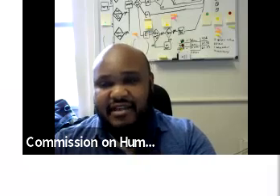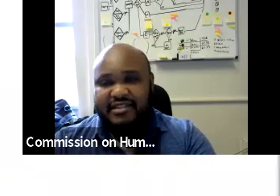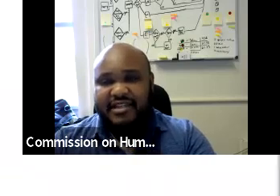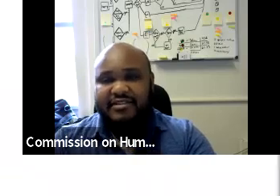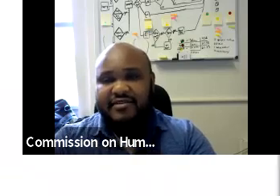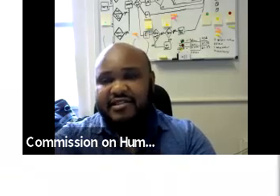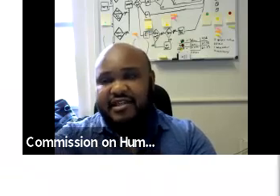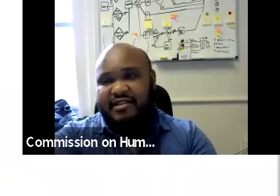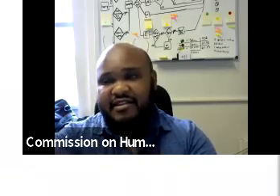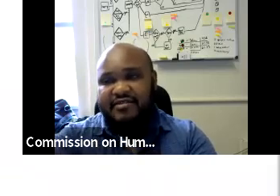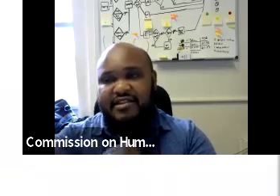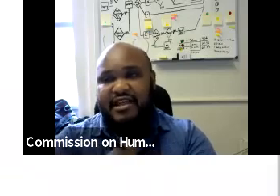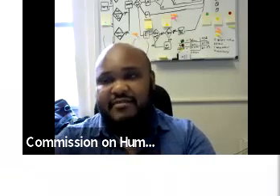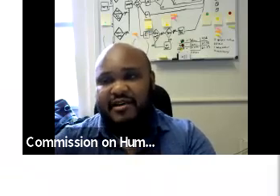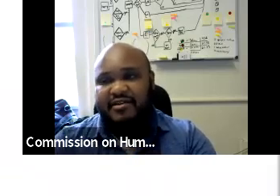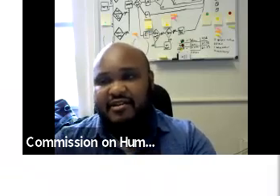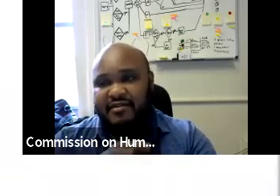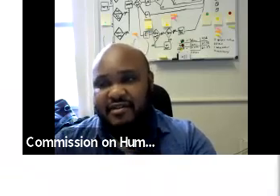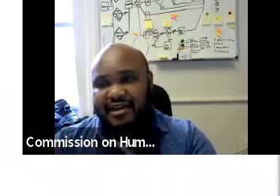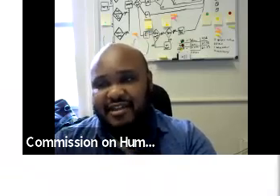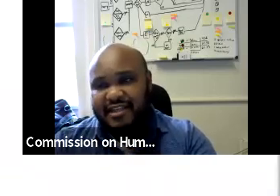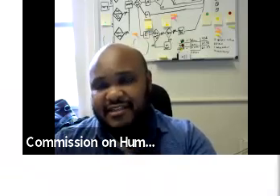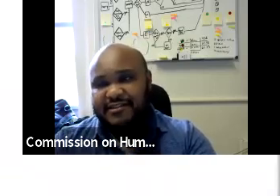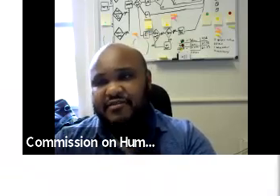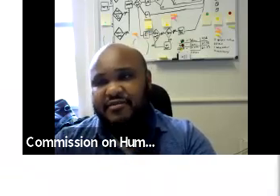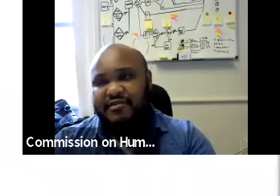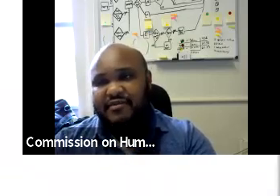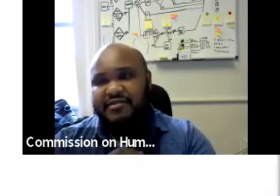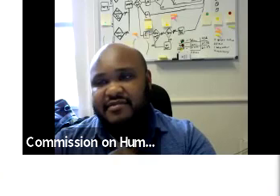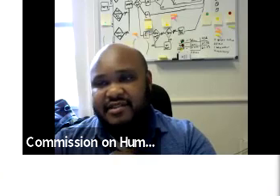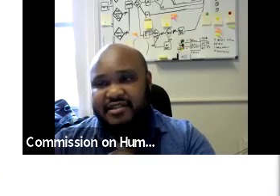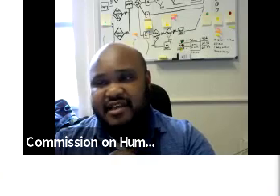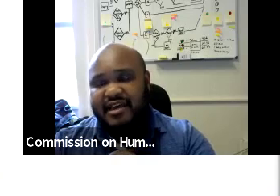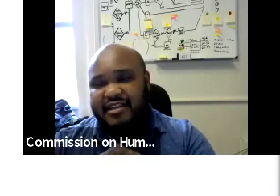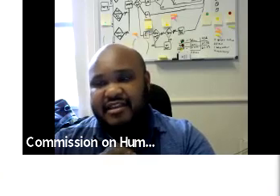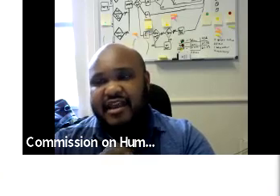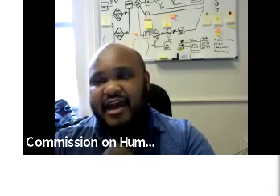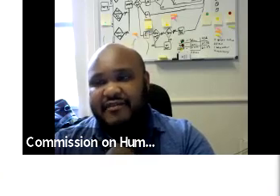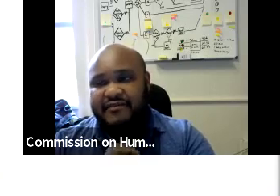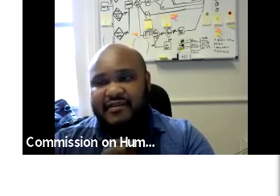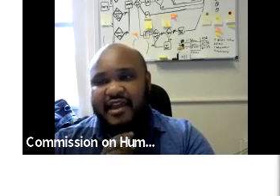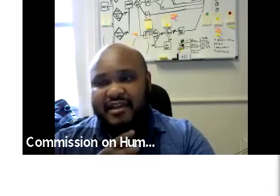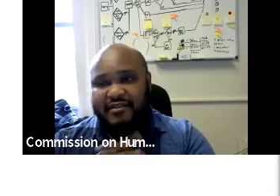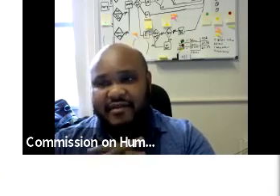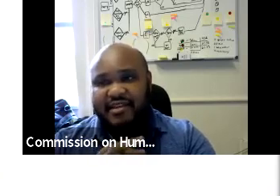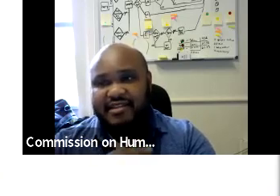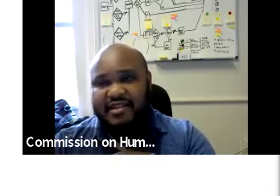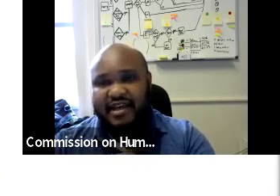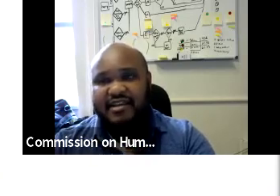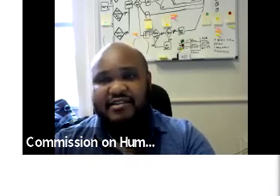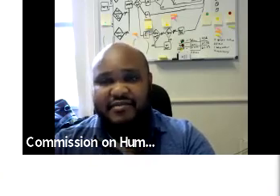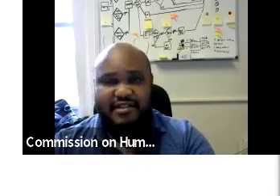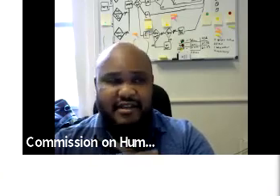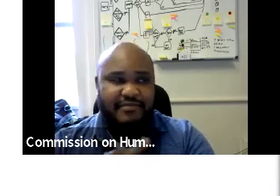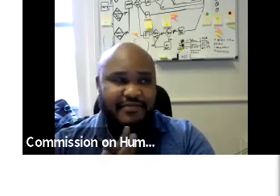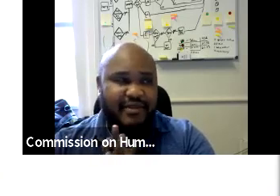something that is intrinsic to trans and non-binary youth. This has to do with the resources that they have and the way that